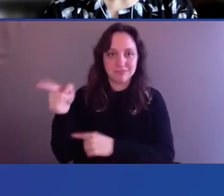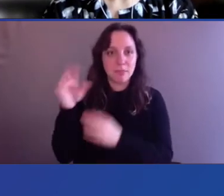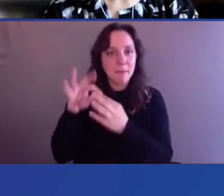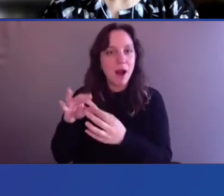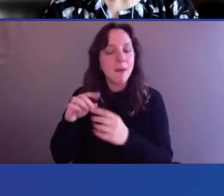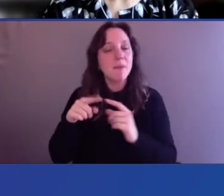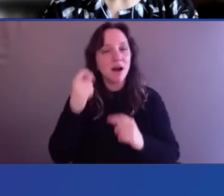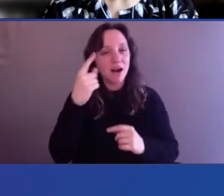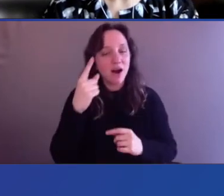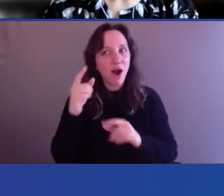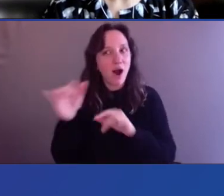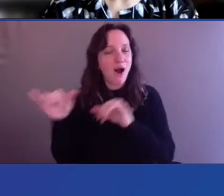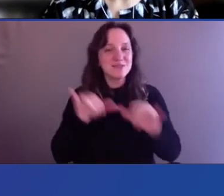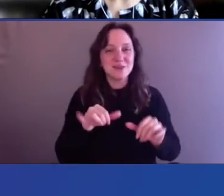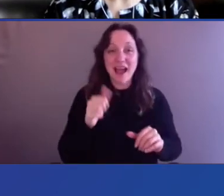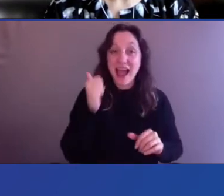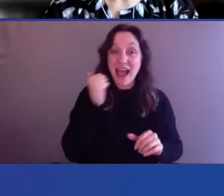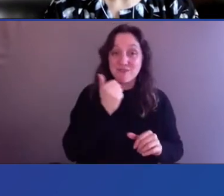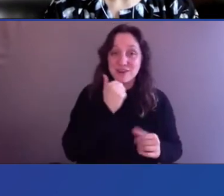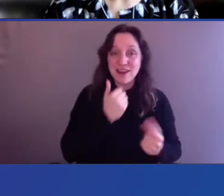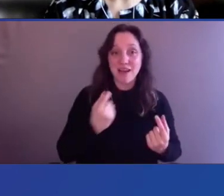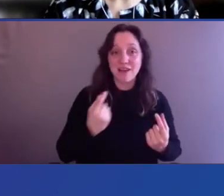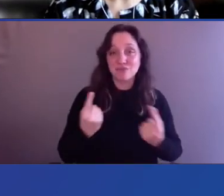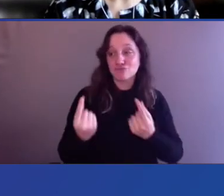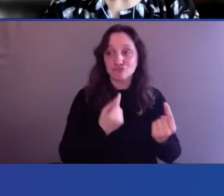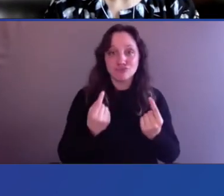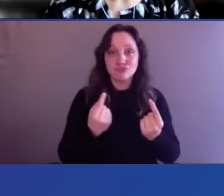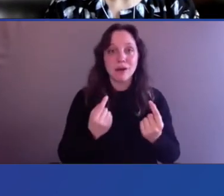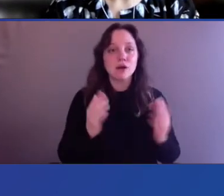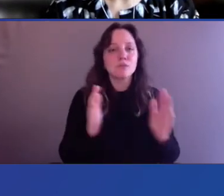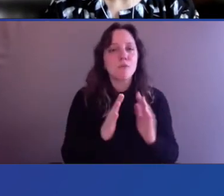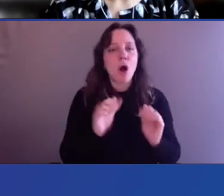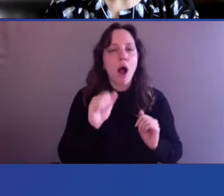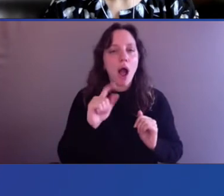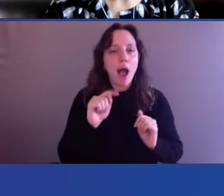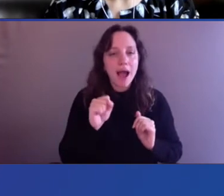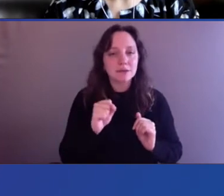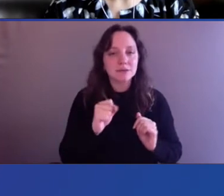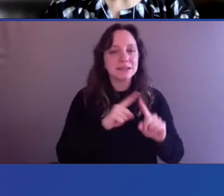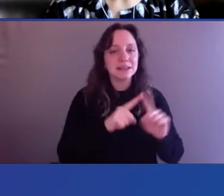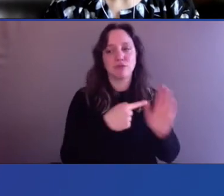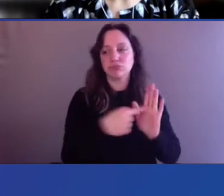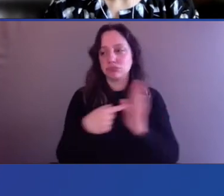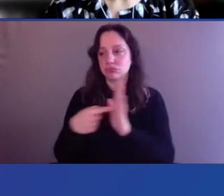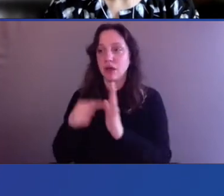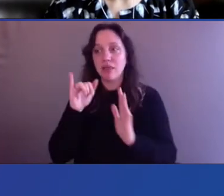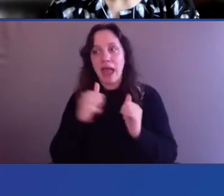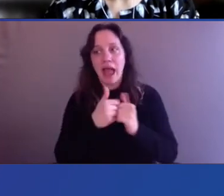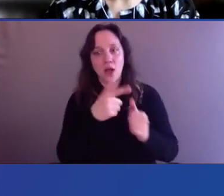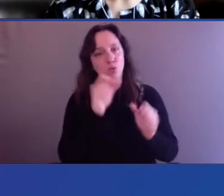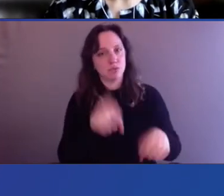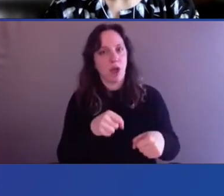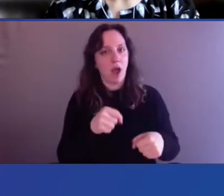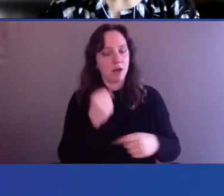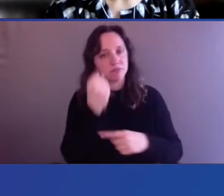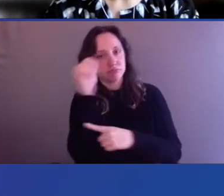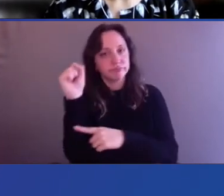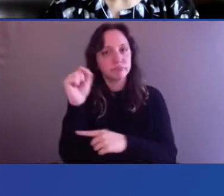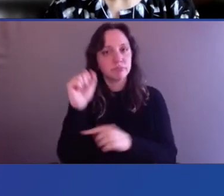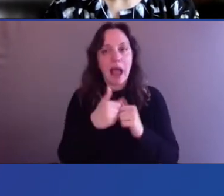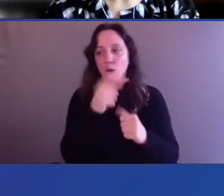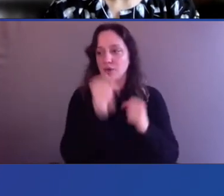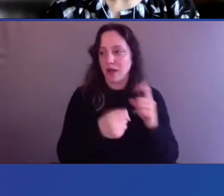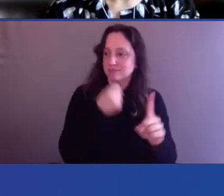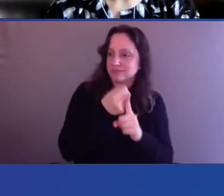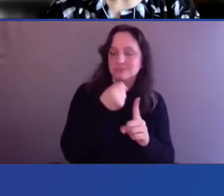acts every day that to live as an artist is difficult and a sign of expressing solidarity and advocacy for why it shouldn't